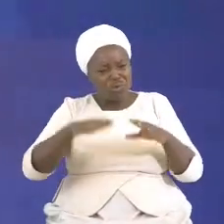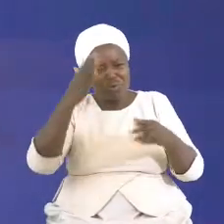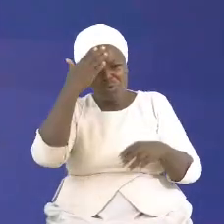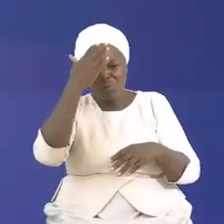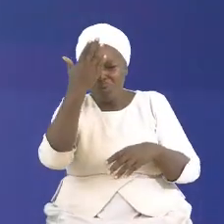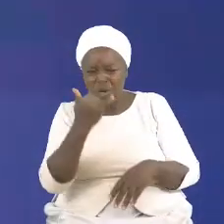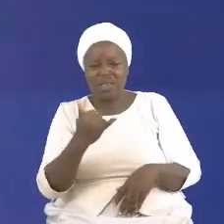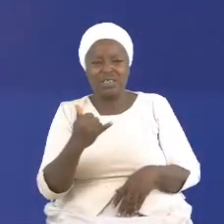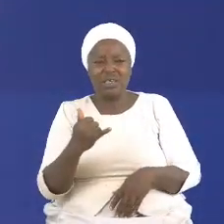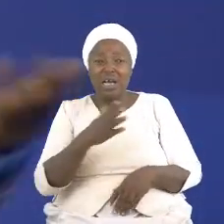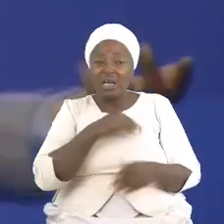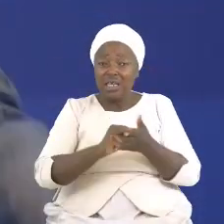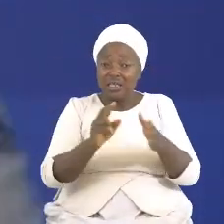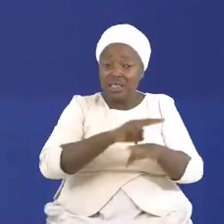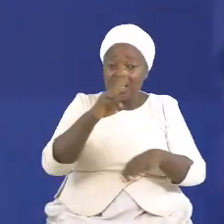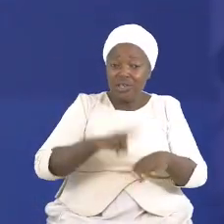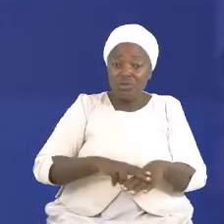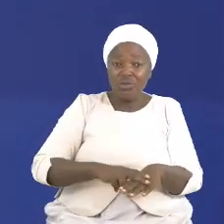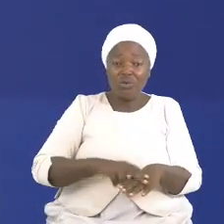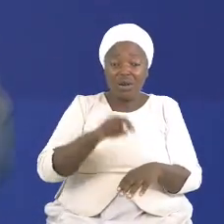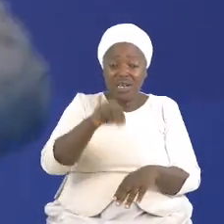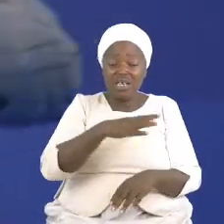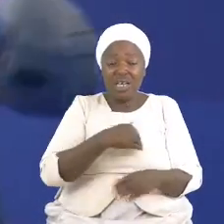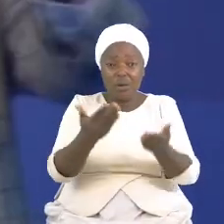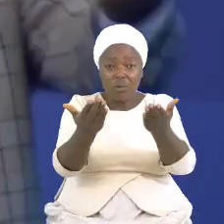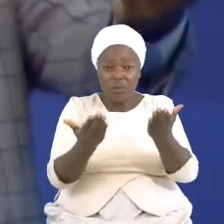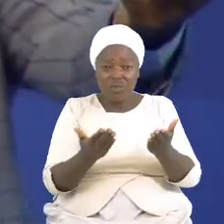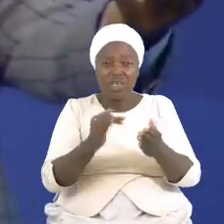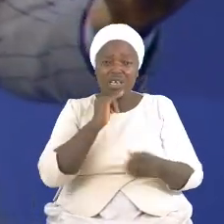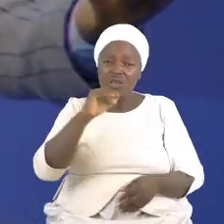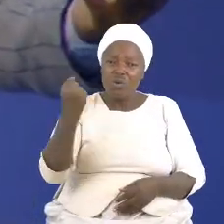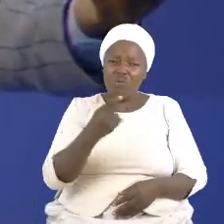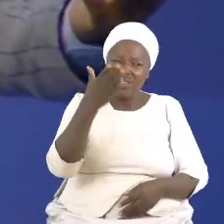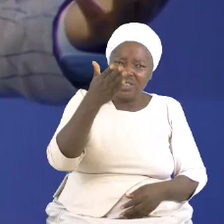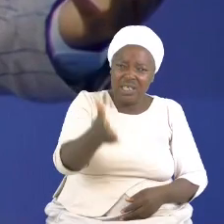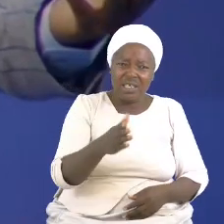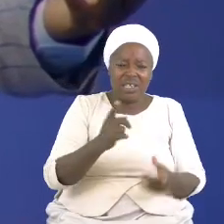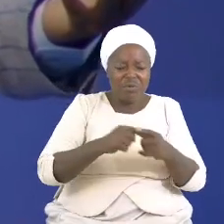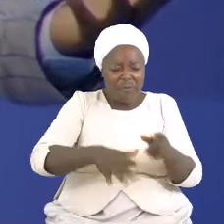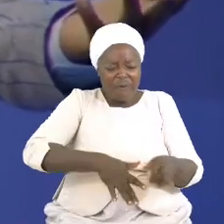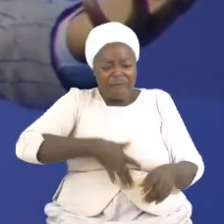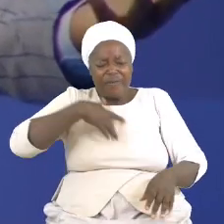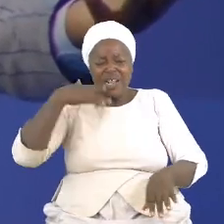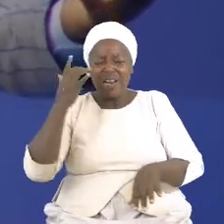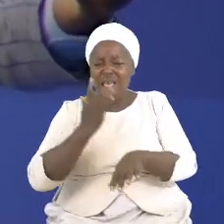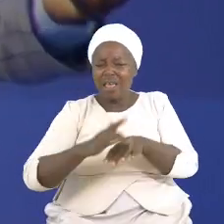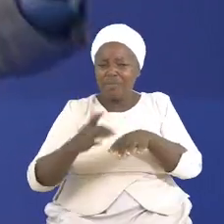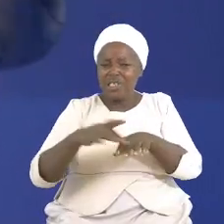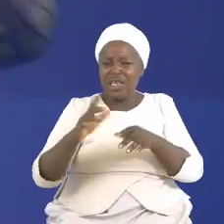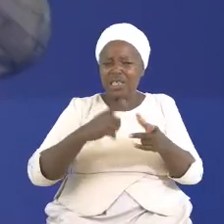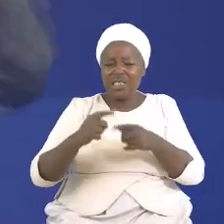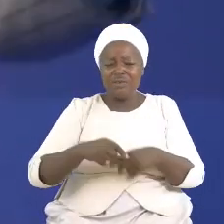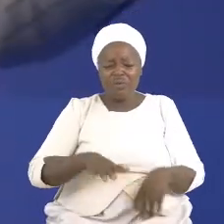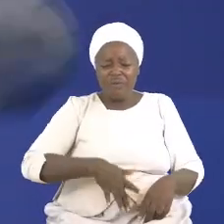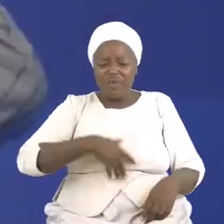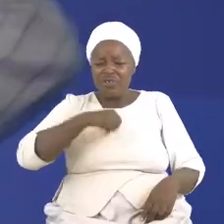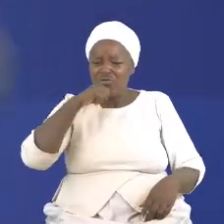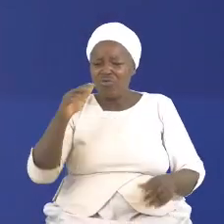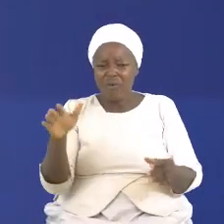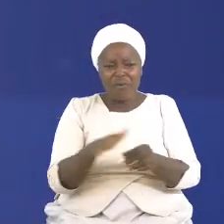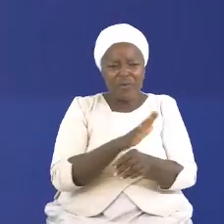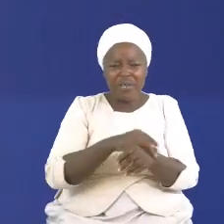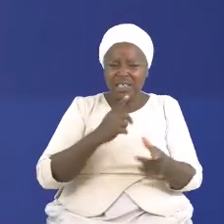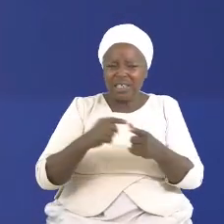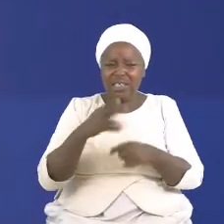natural necessity is always there. You feel empty, you feel unfulfilled. There is a need in your